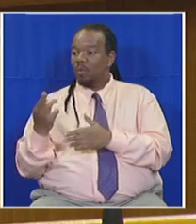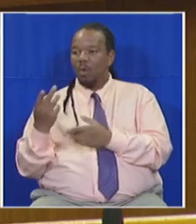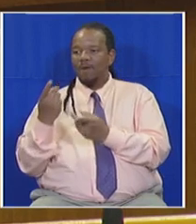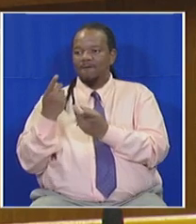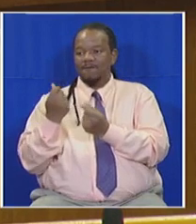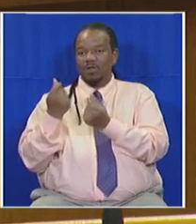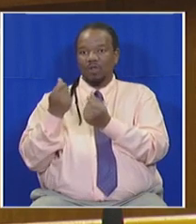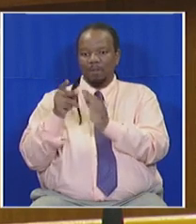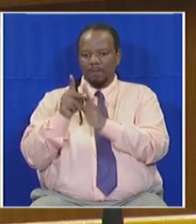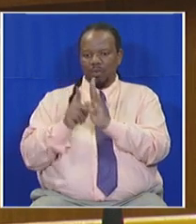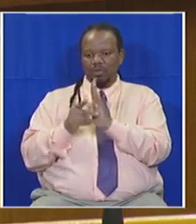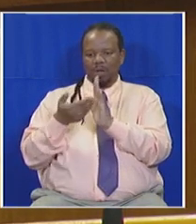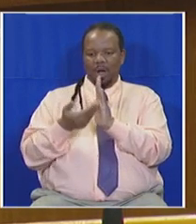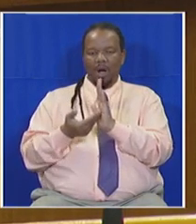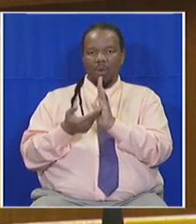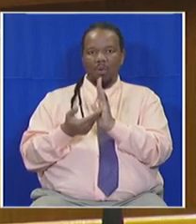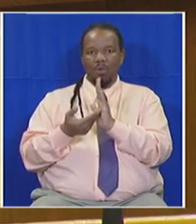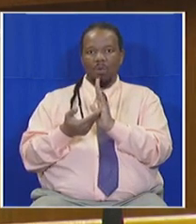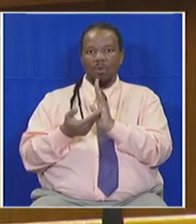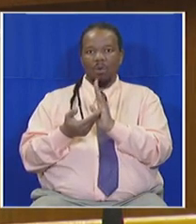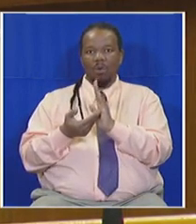financial policies, assistance to recover